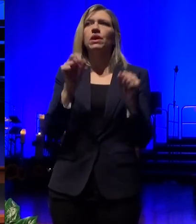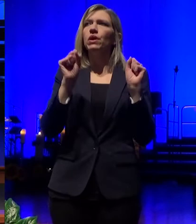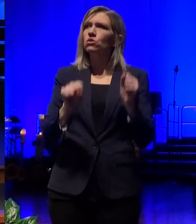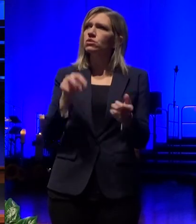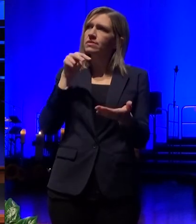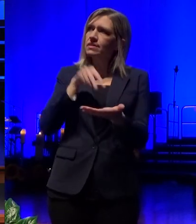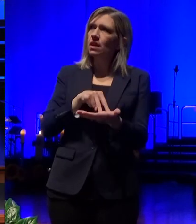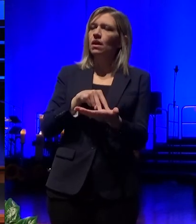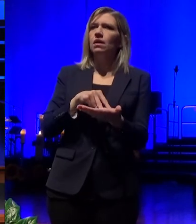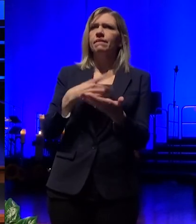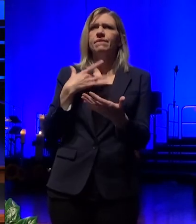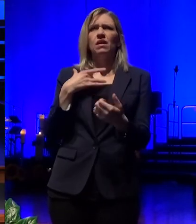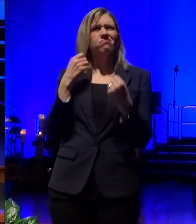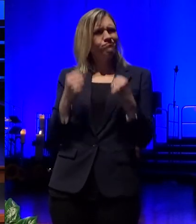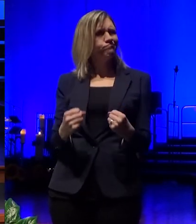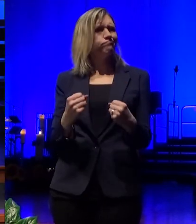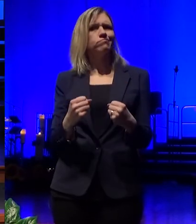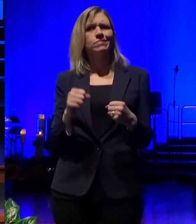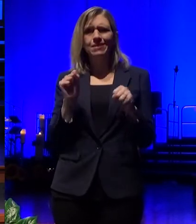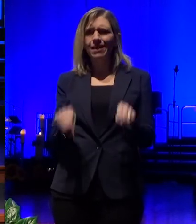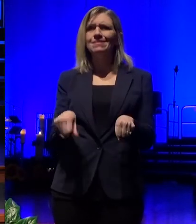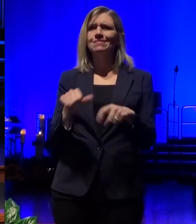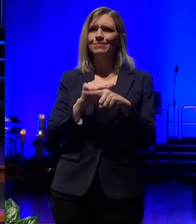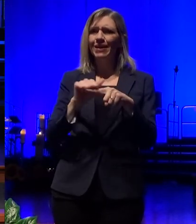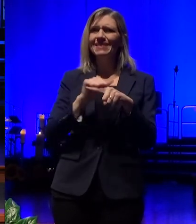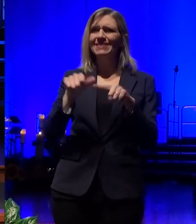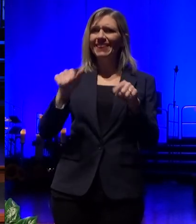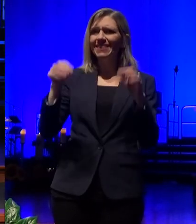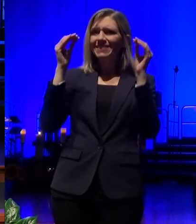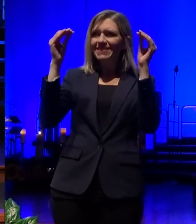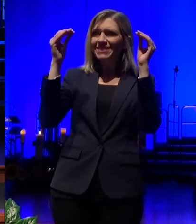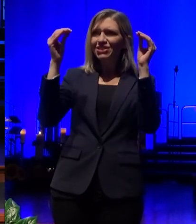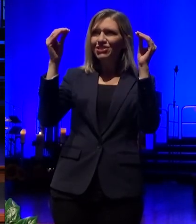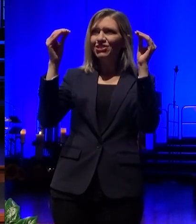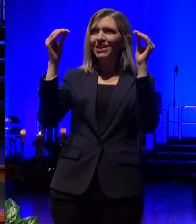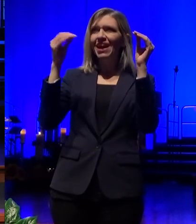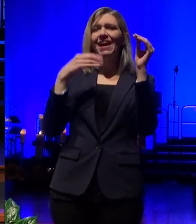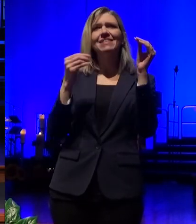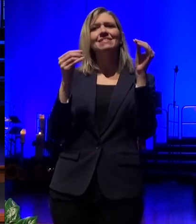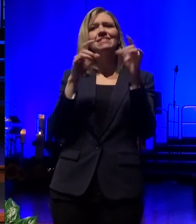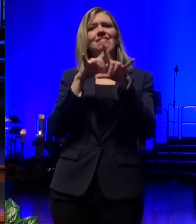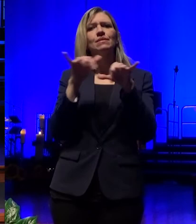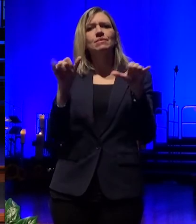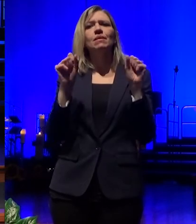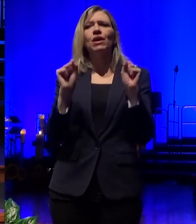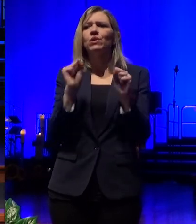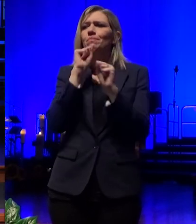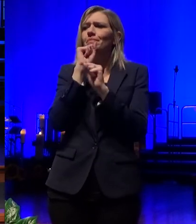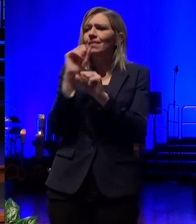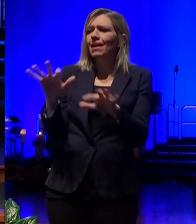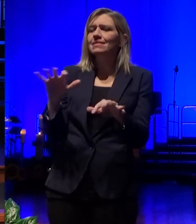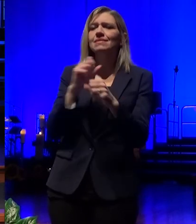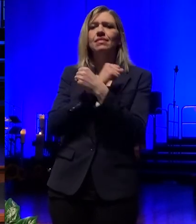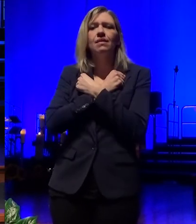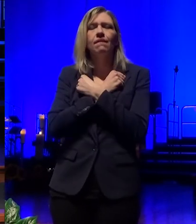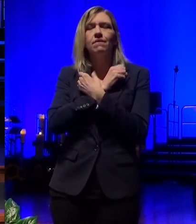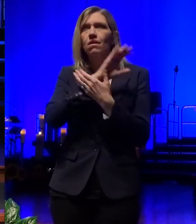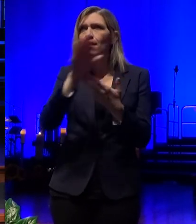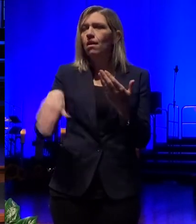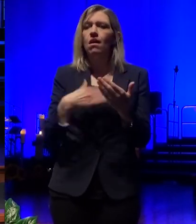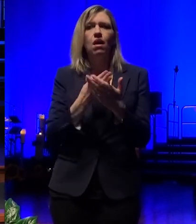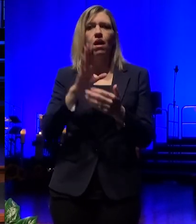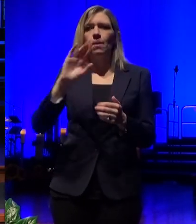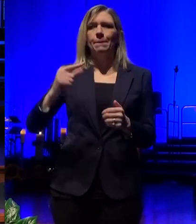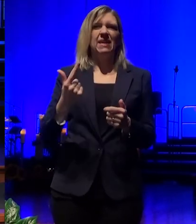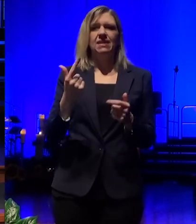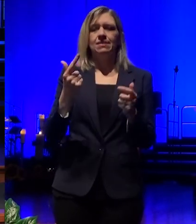stand firmly in practicing this teaching and also bless and love all beings